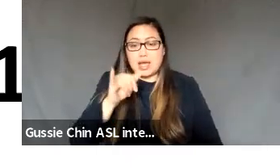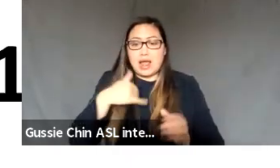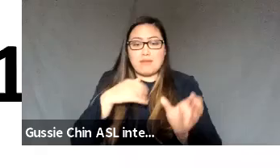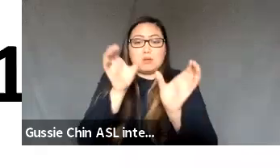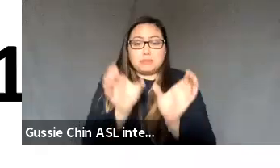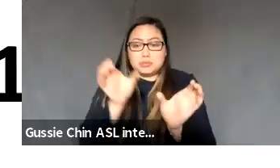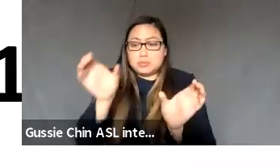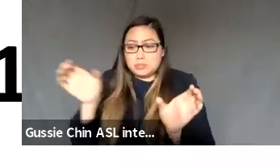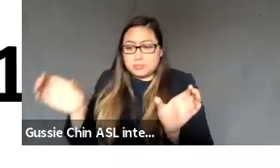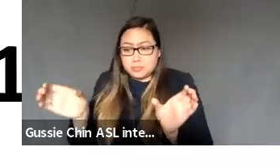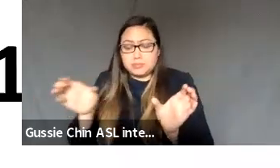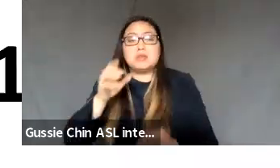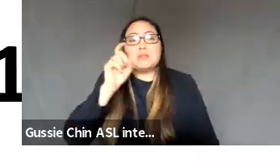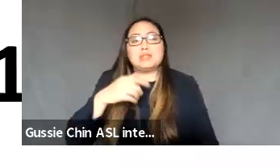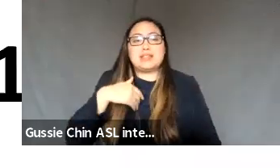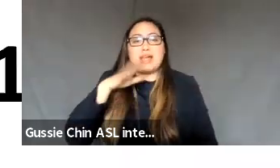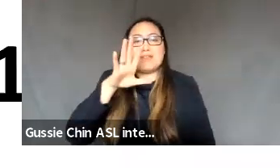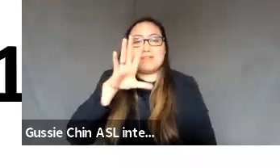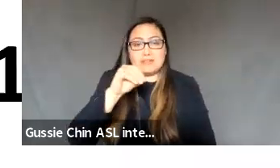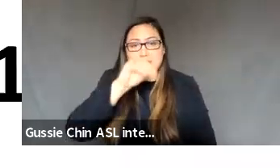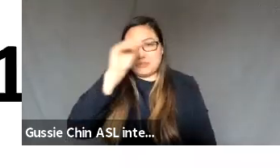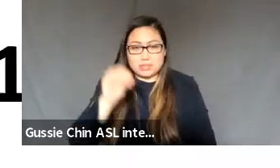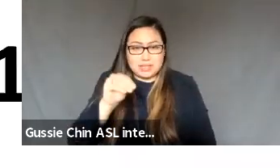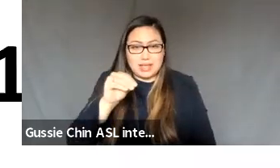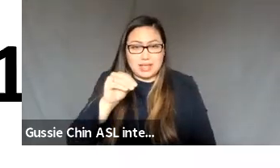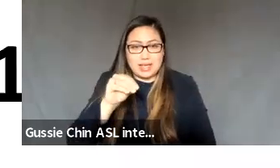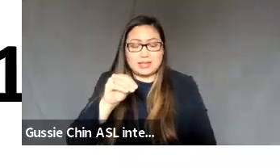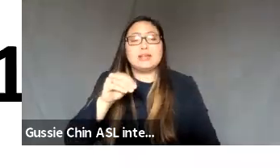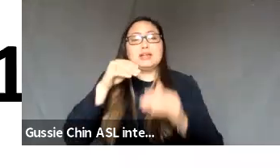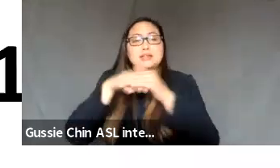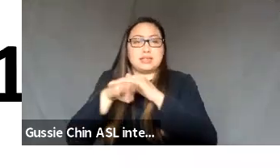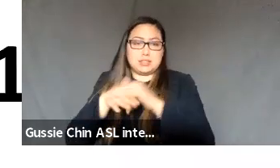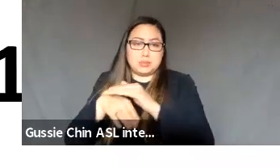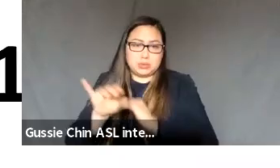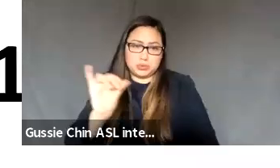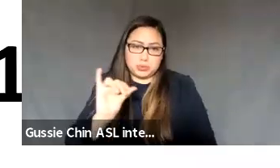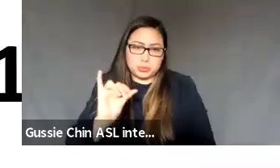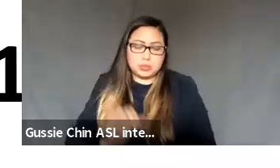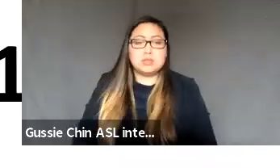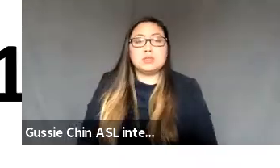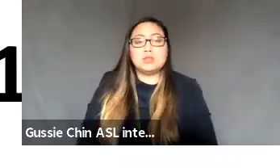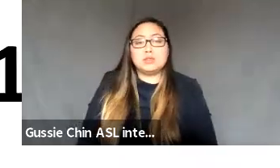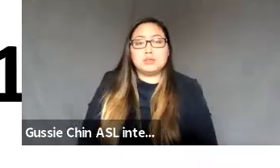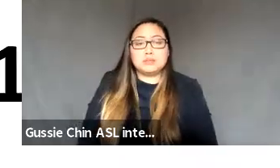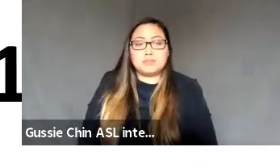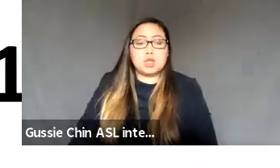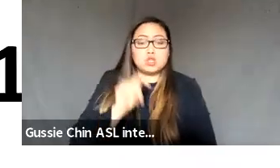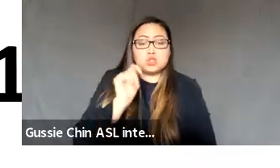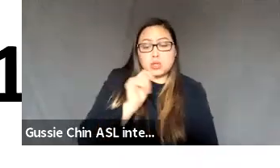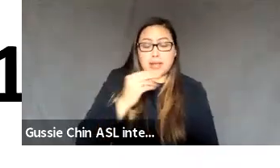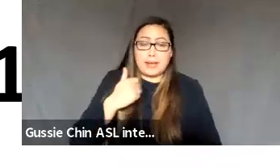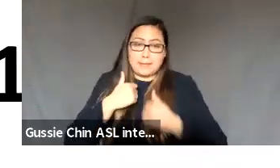of 50% of each type be accessible as well. And you can find the scoping for toilet and bathing too on